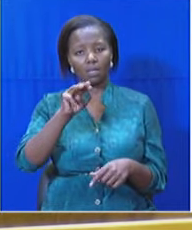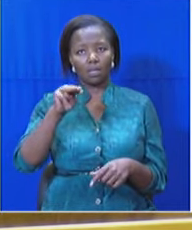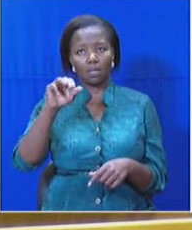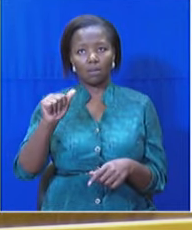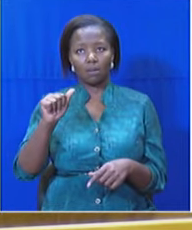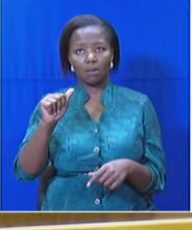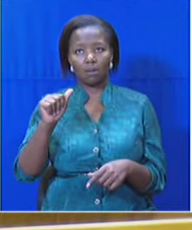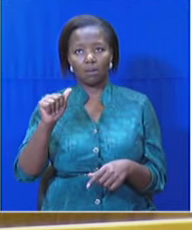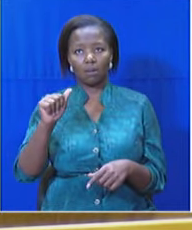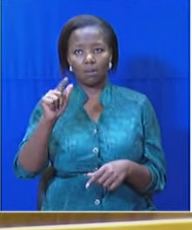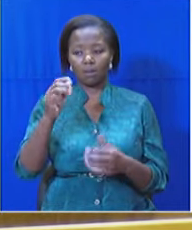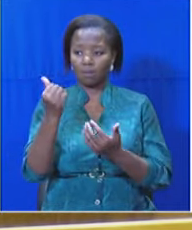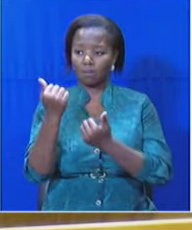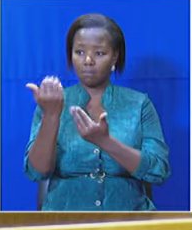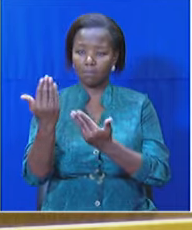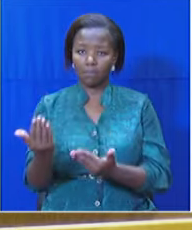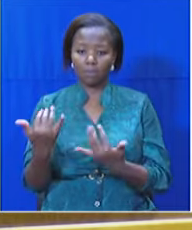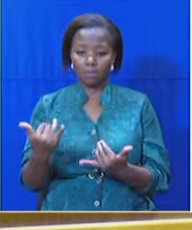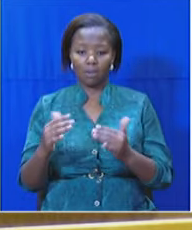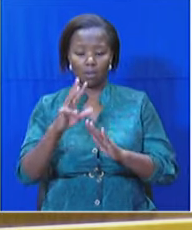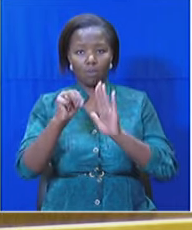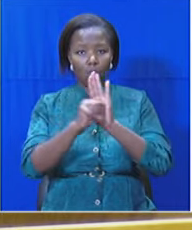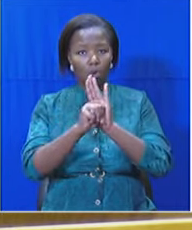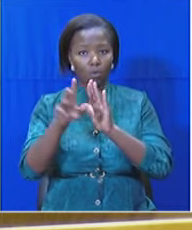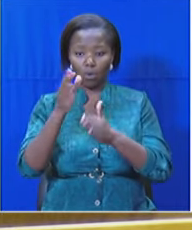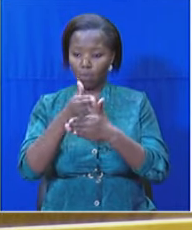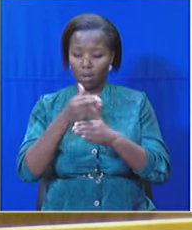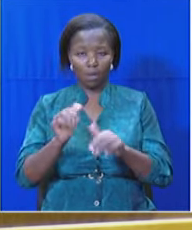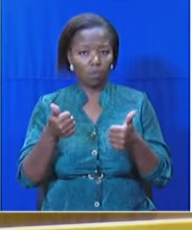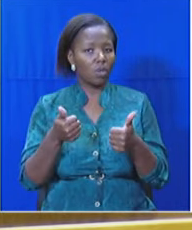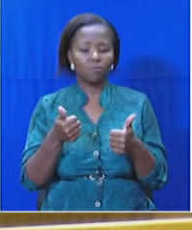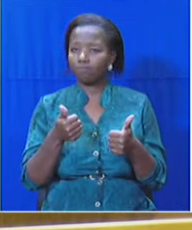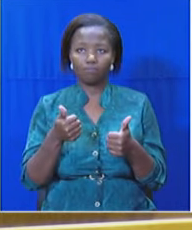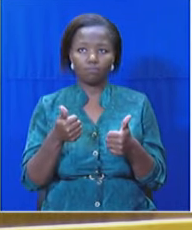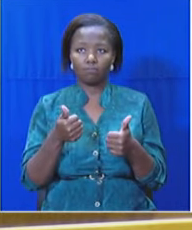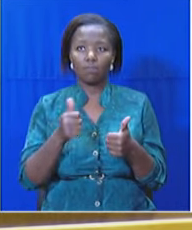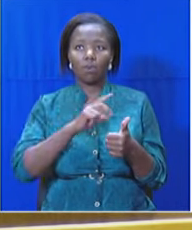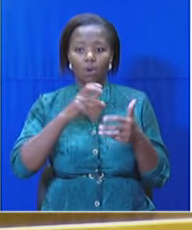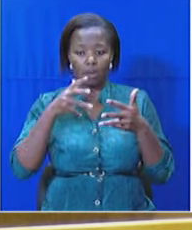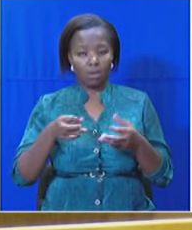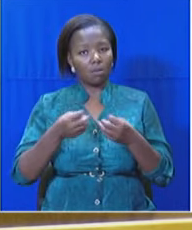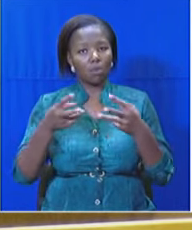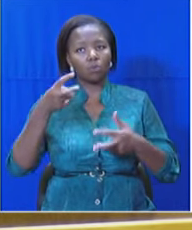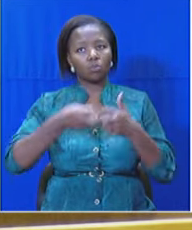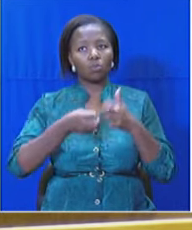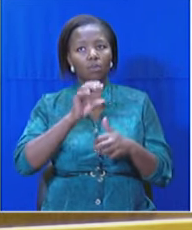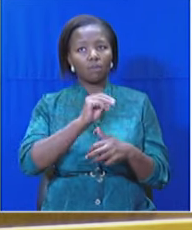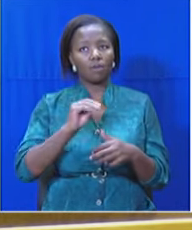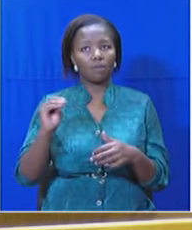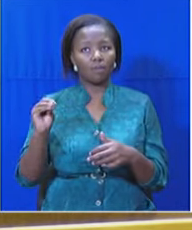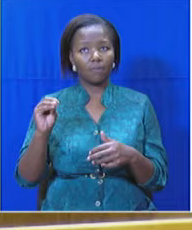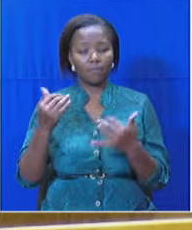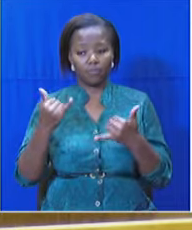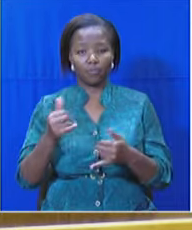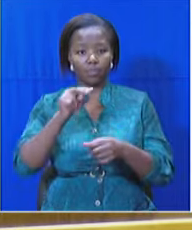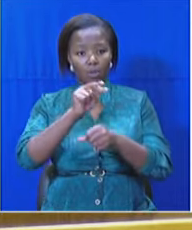CPA model awasebenzi, Minister, kuyabonakala there's kunama changes now and then. There's a lack of human capital, there's a lack of